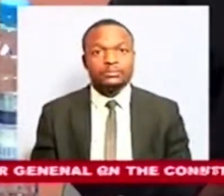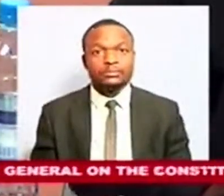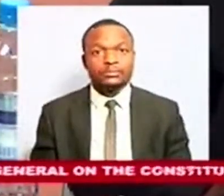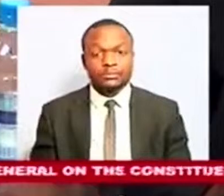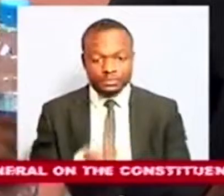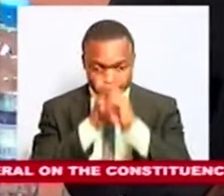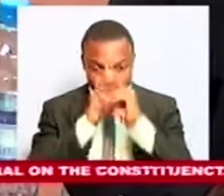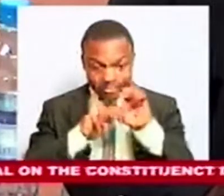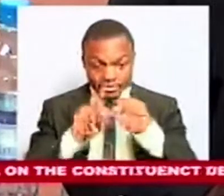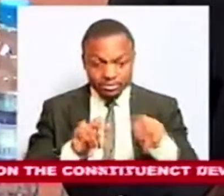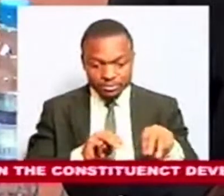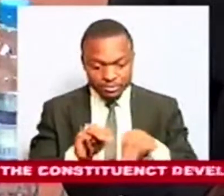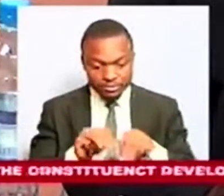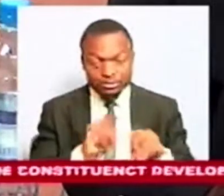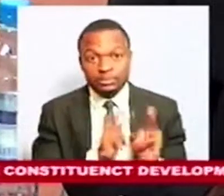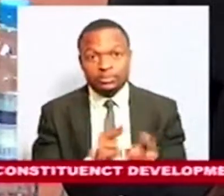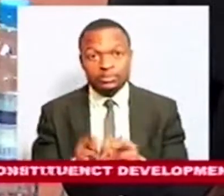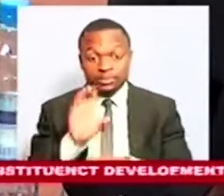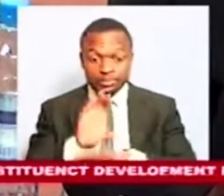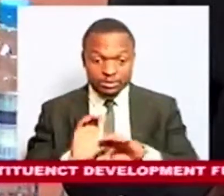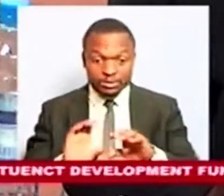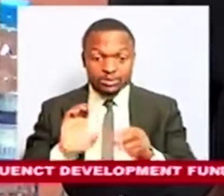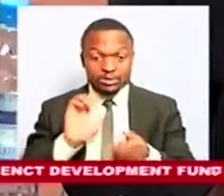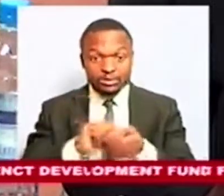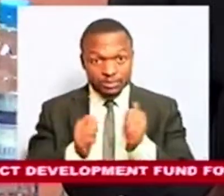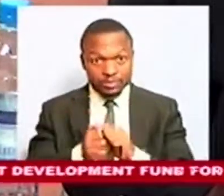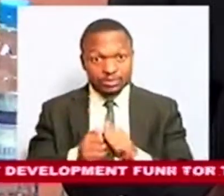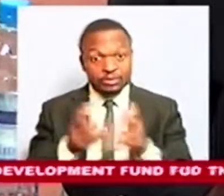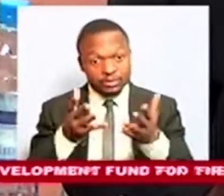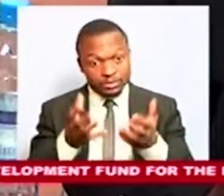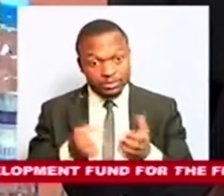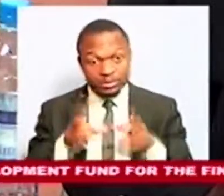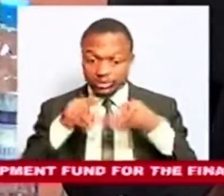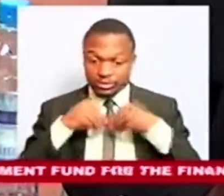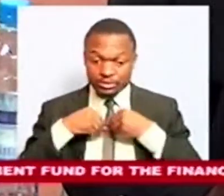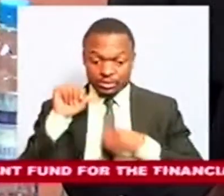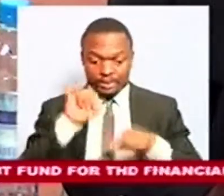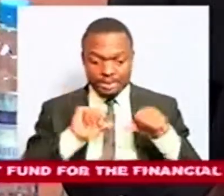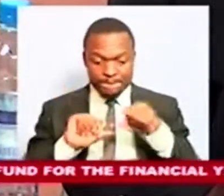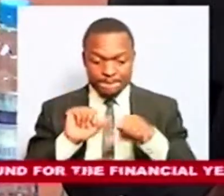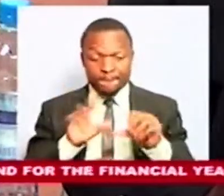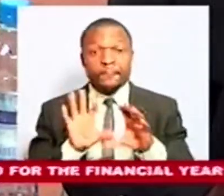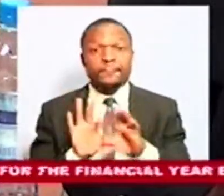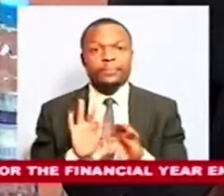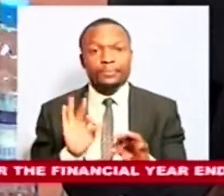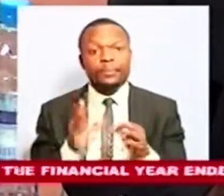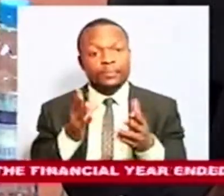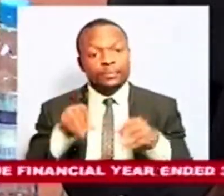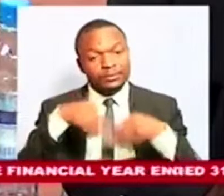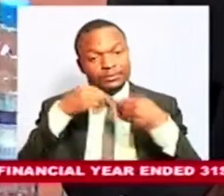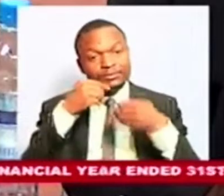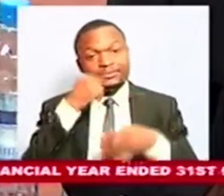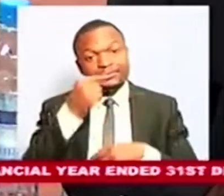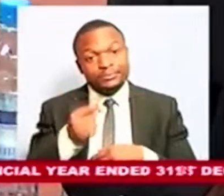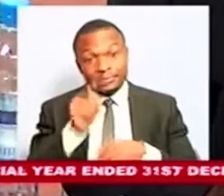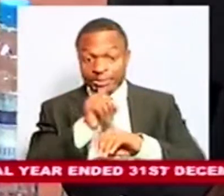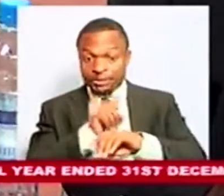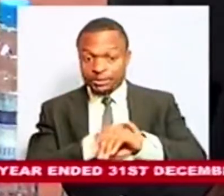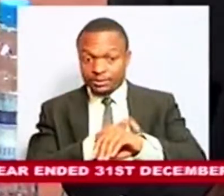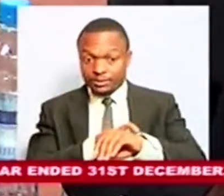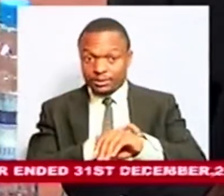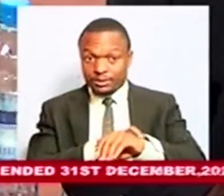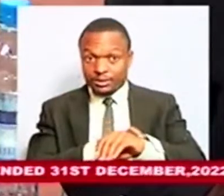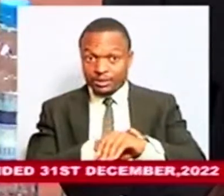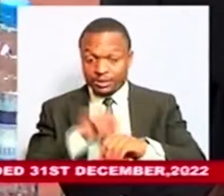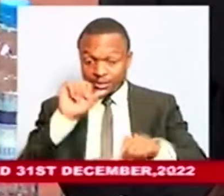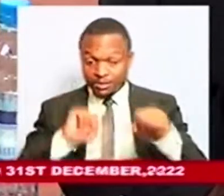Honorable Chair, management response on the cause of query. We wish to acknowledge the auditor's observation and wish to state that during the time